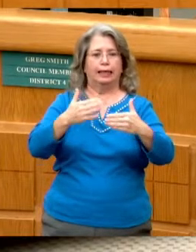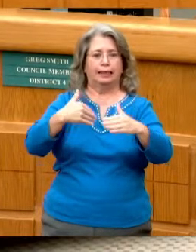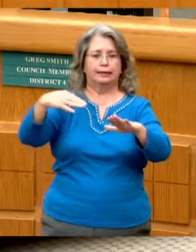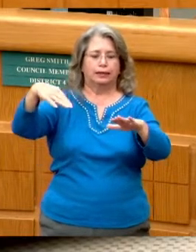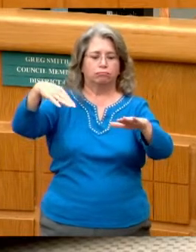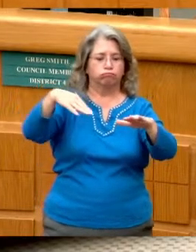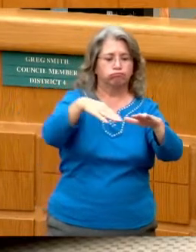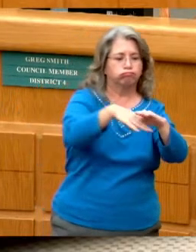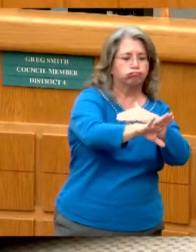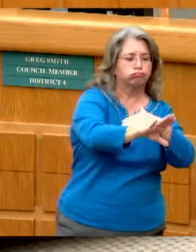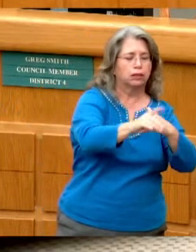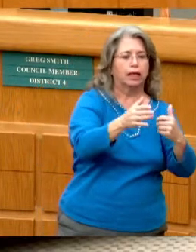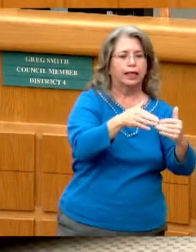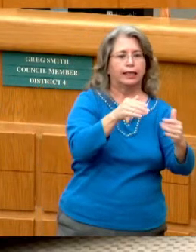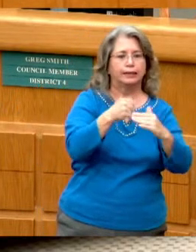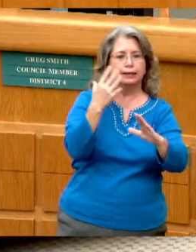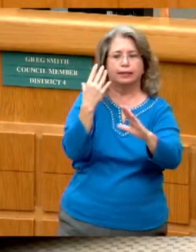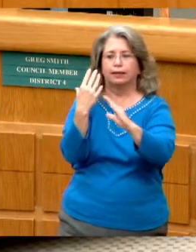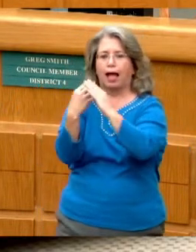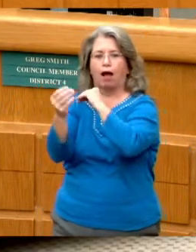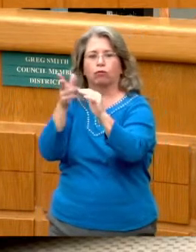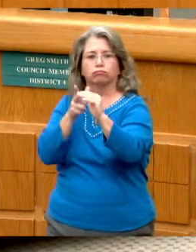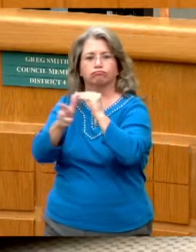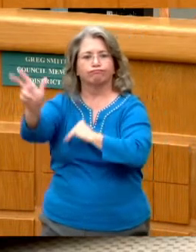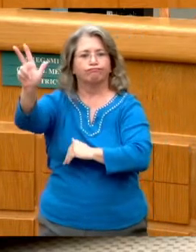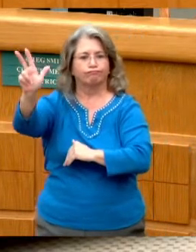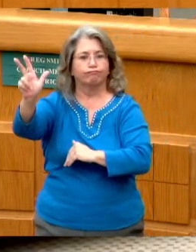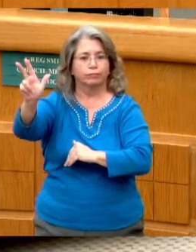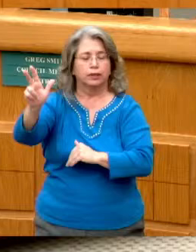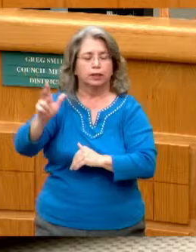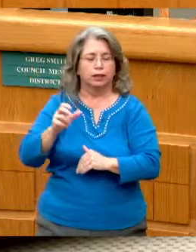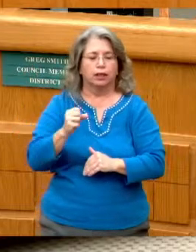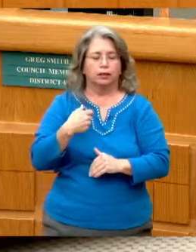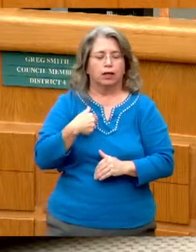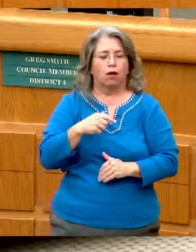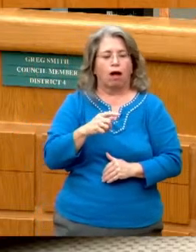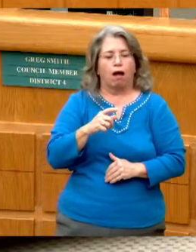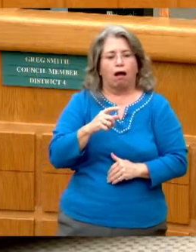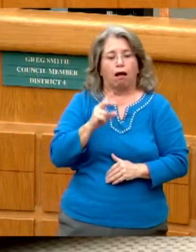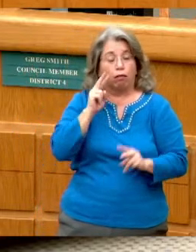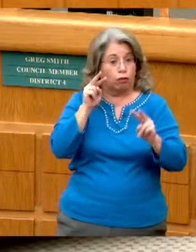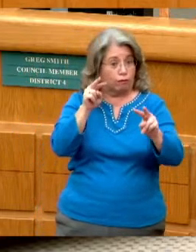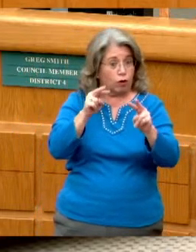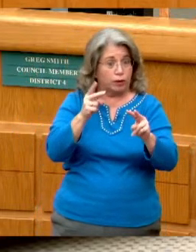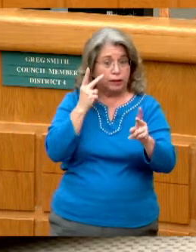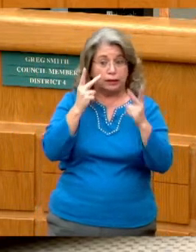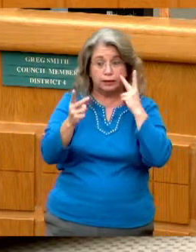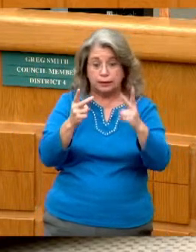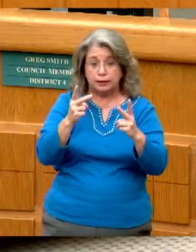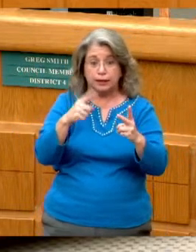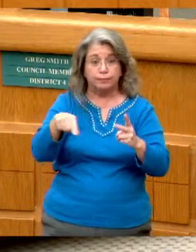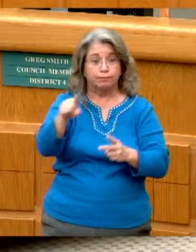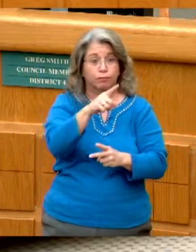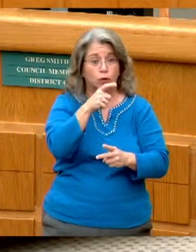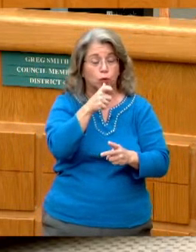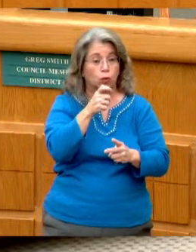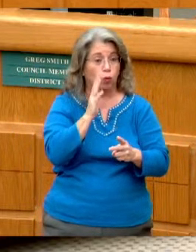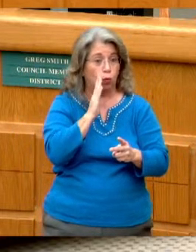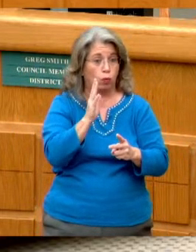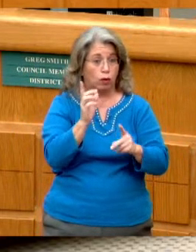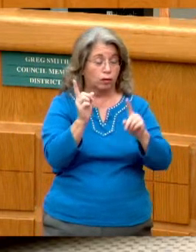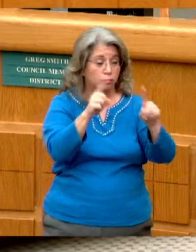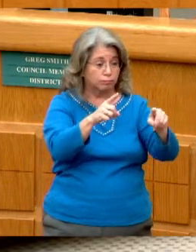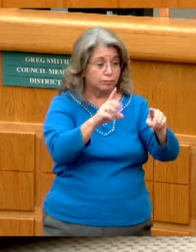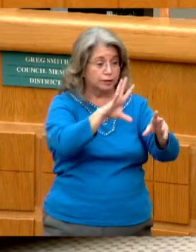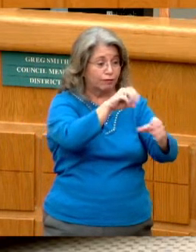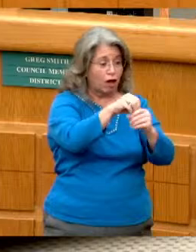an easy egress. So I look forward to seeing those that will participate at the Junior Livestock